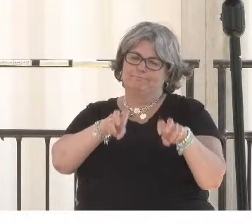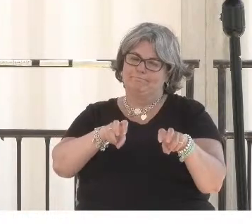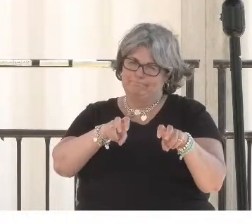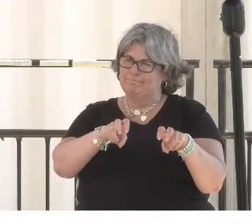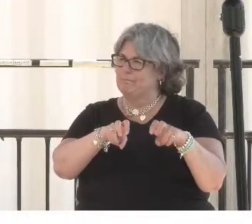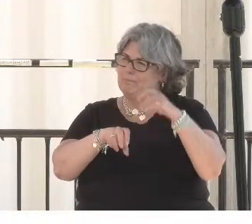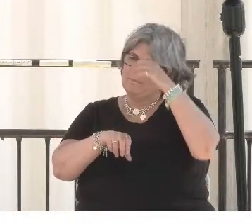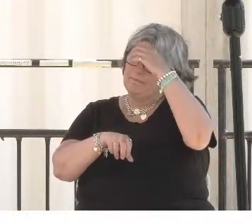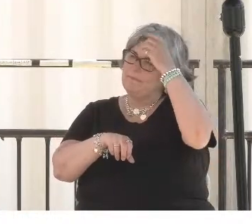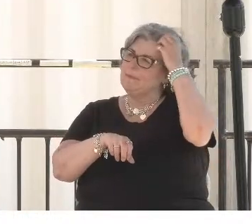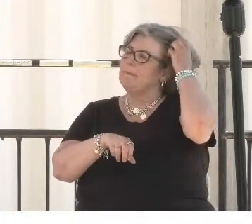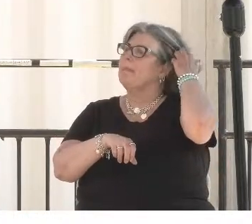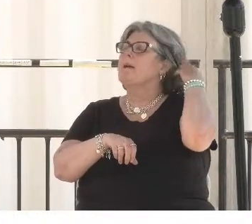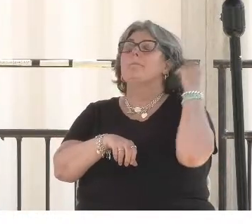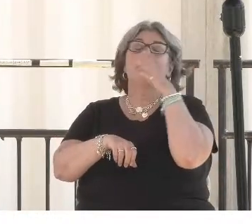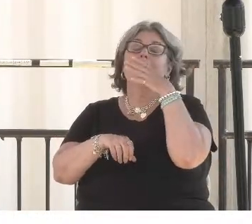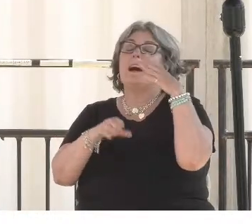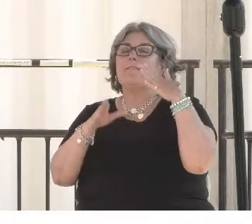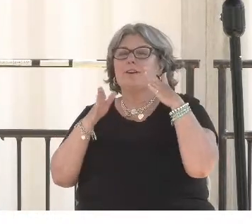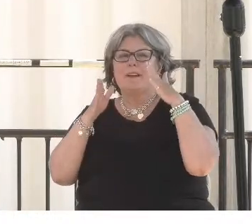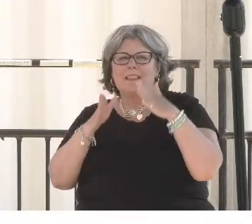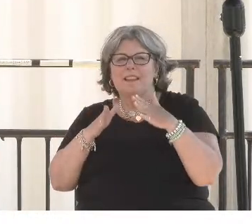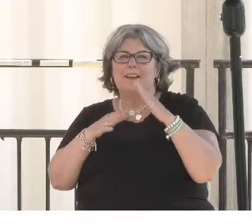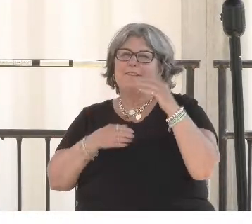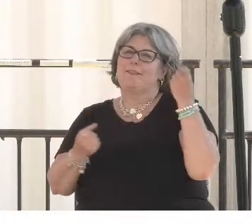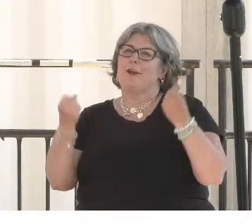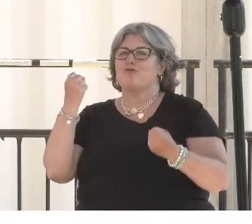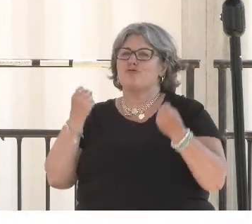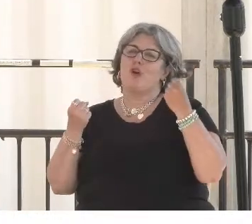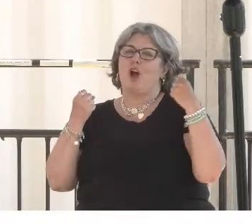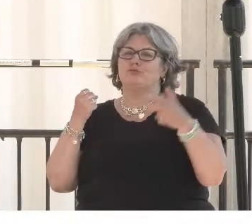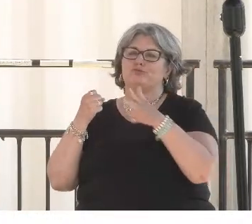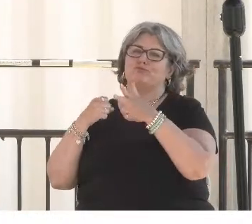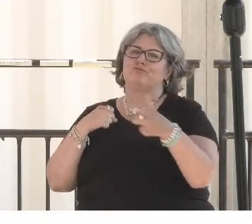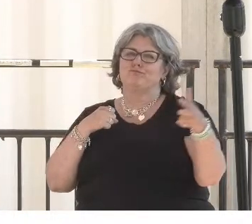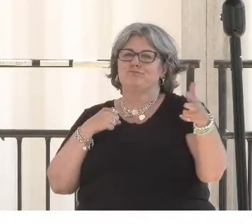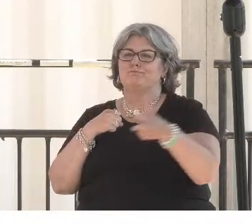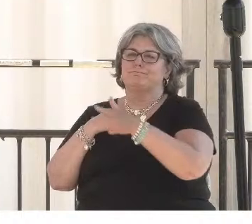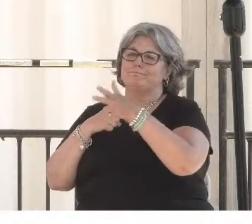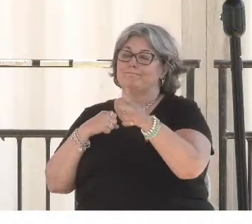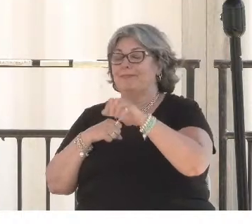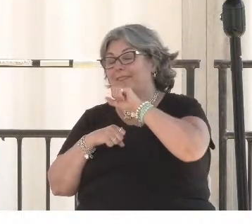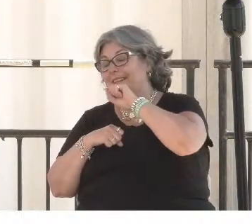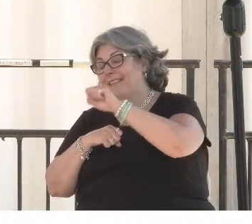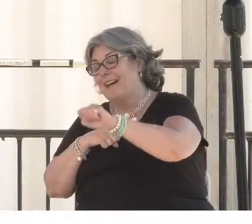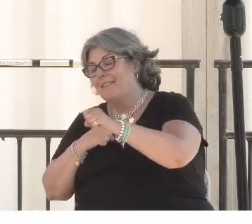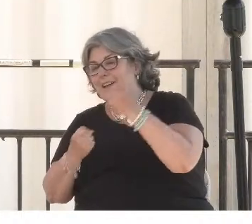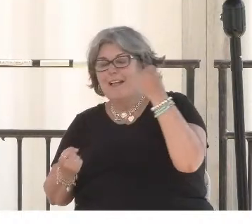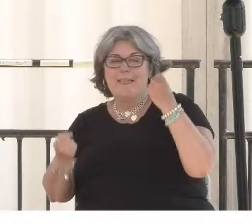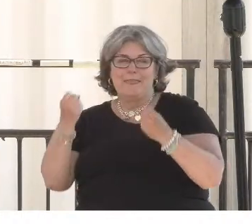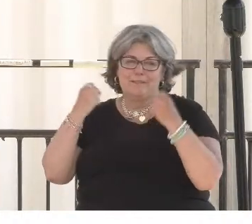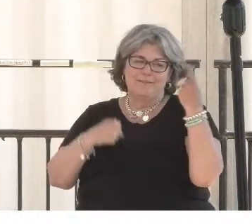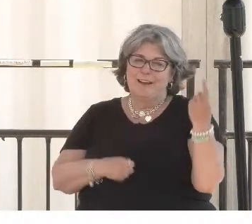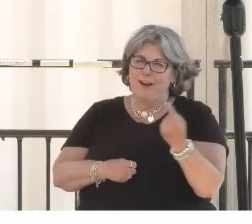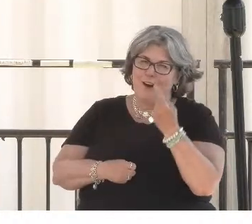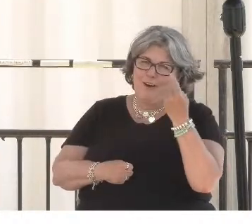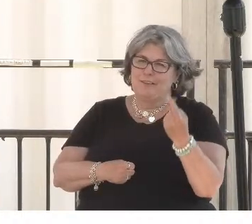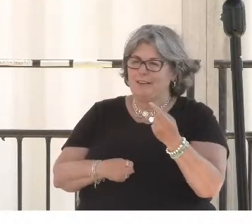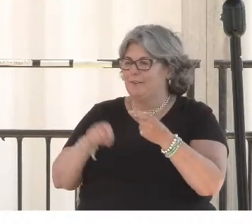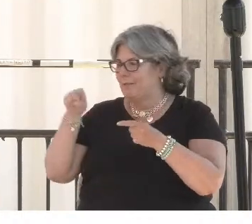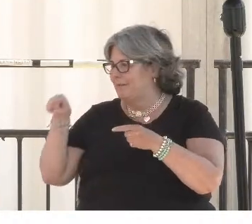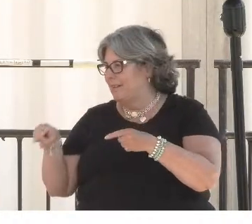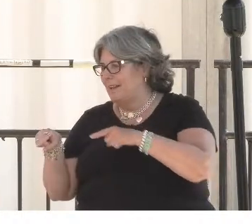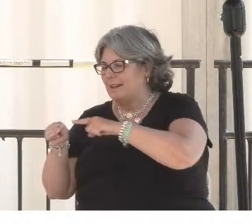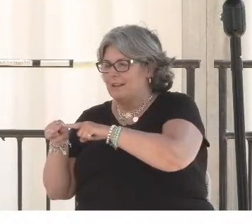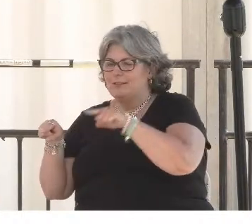here in a second, but our farmers love their trucks, right? They love their vehicles. And their trucks aren't just about getting them from place to